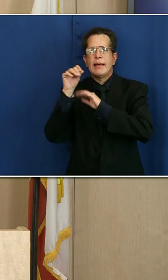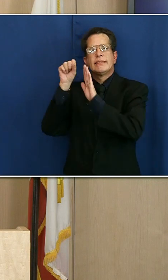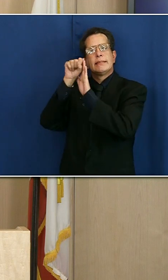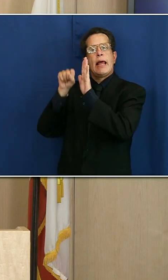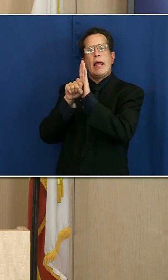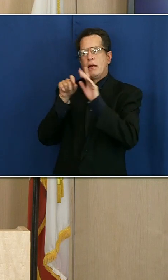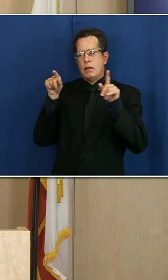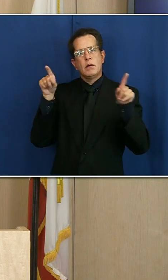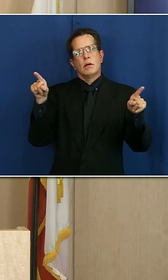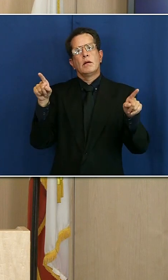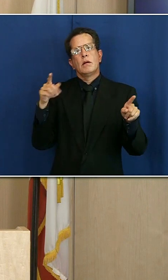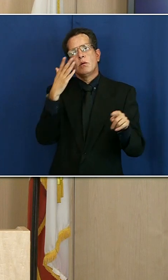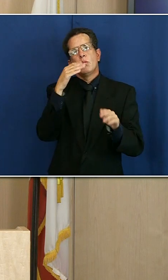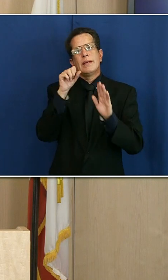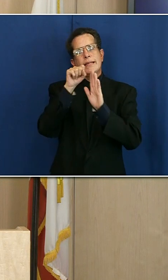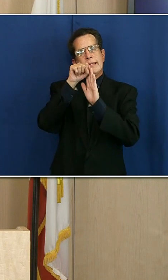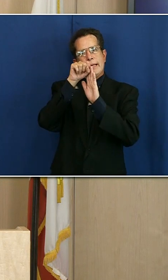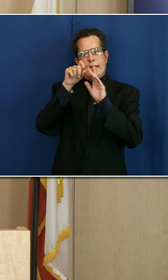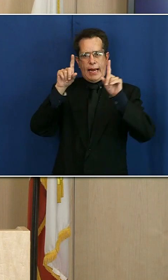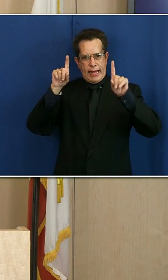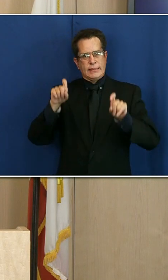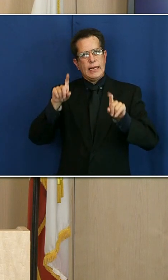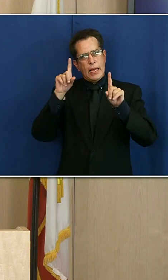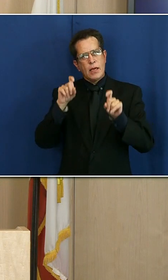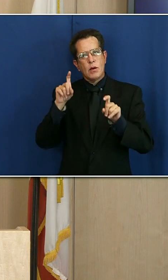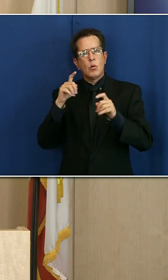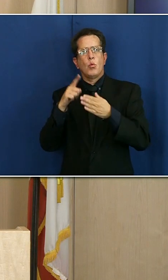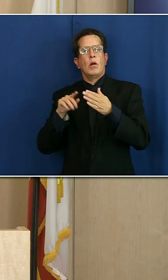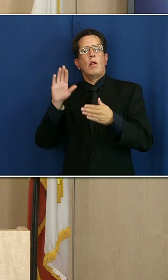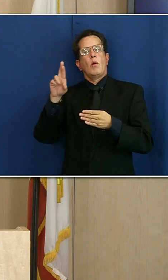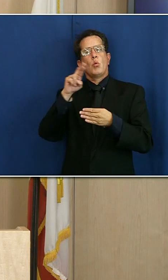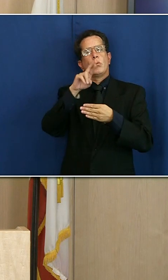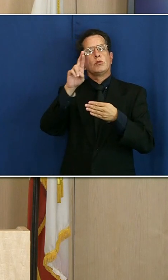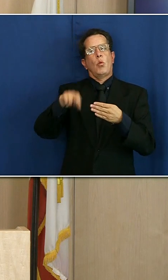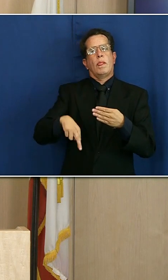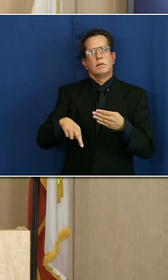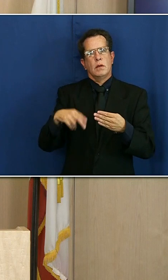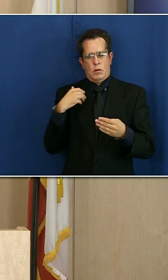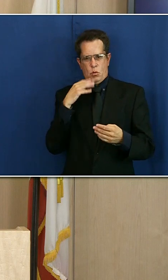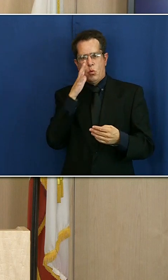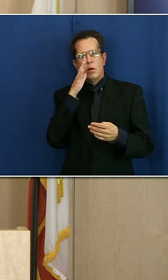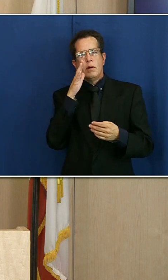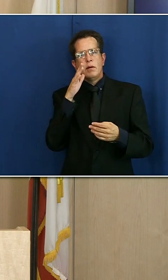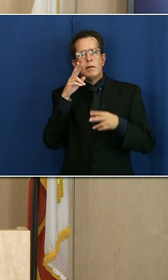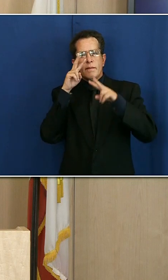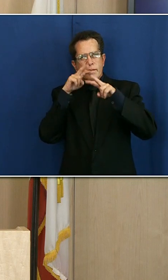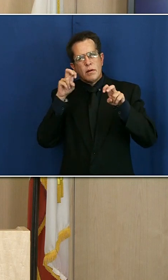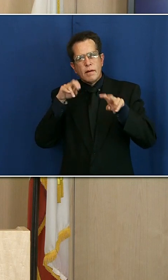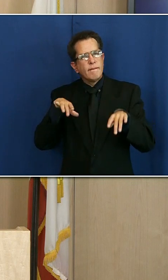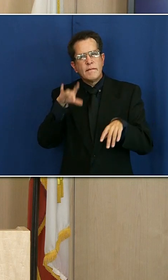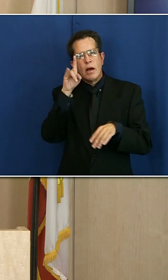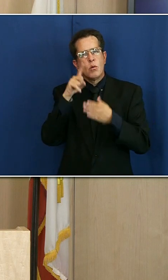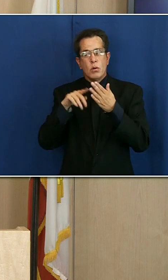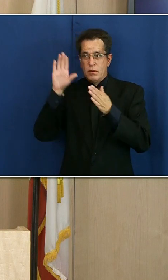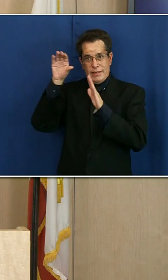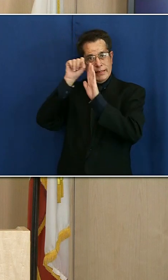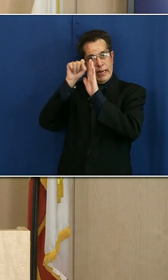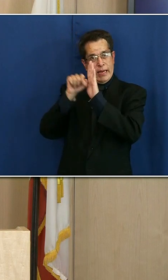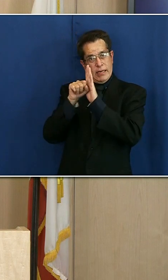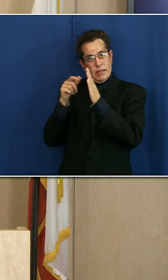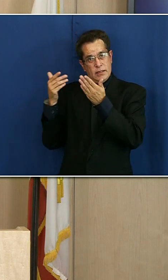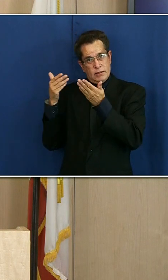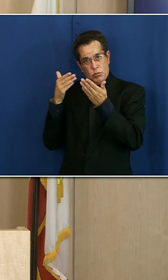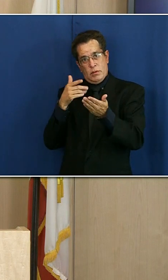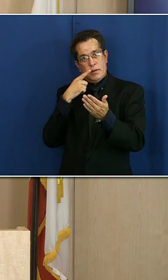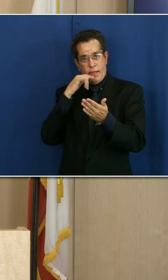call testing volume results. So I'm going to take the liberty of reading a little bit into that. Is the state suggesting that the county